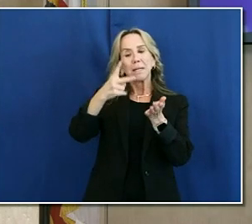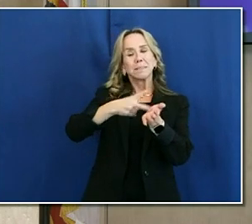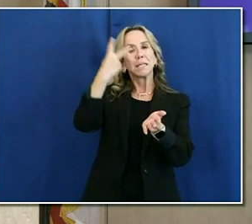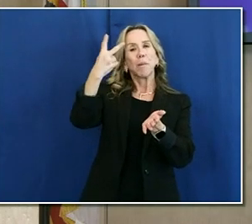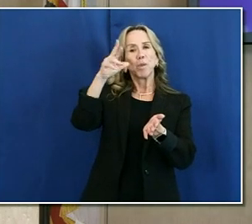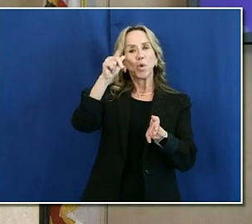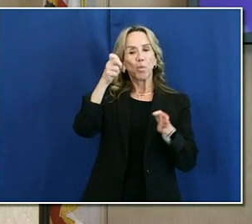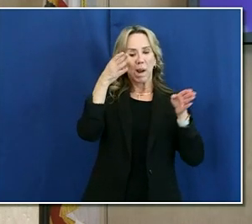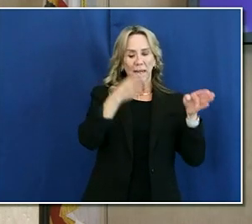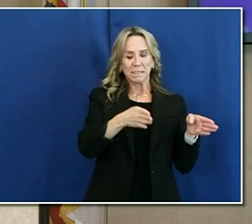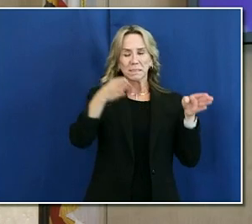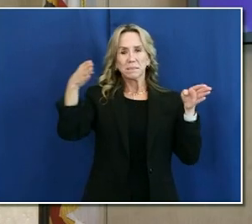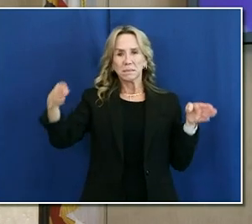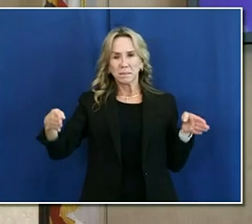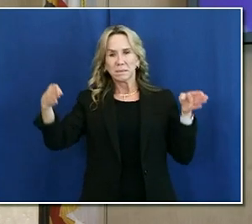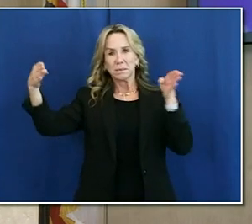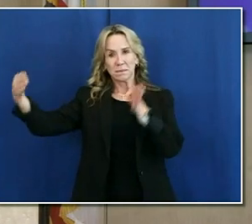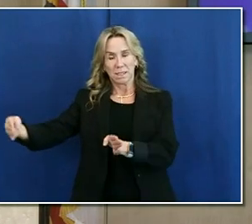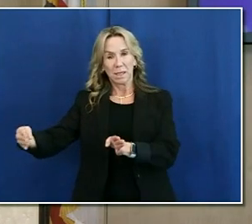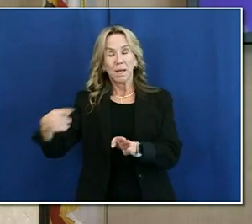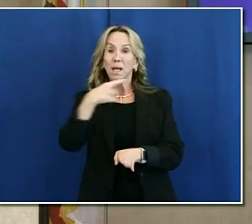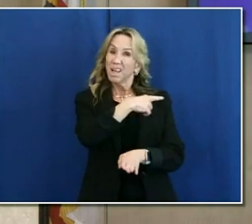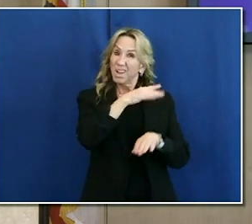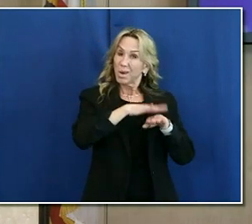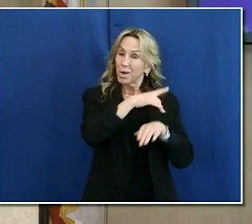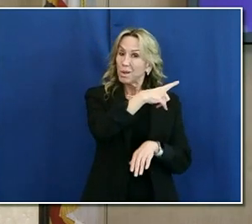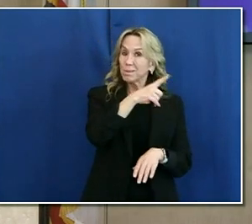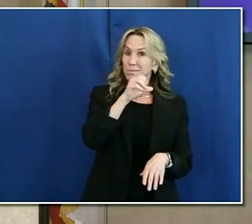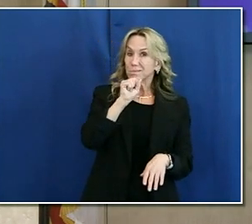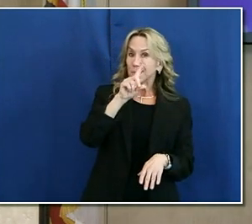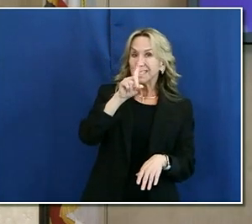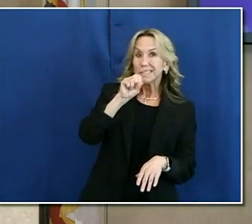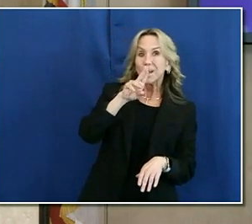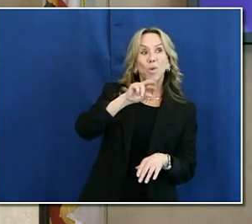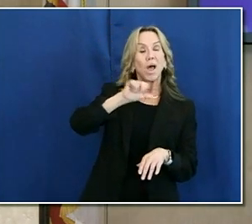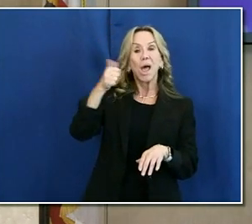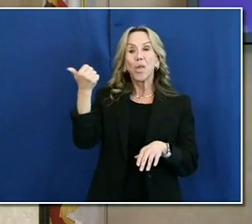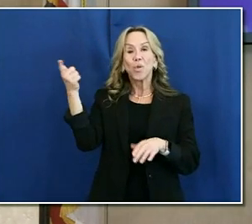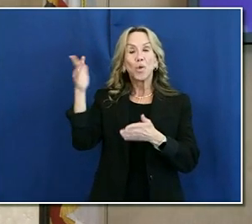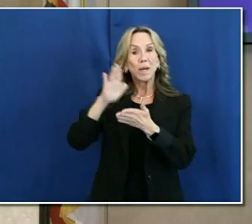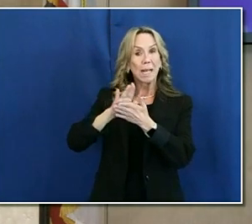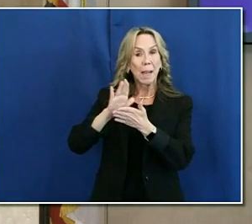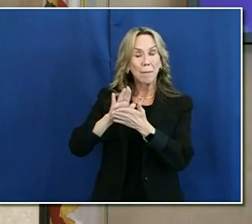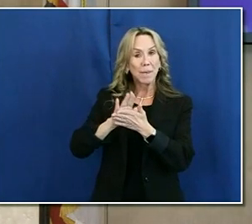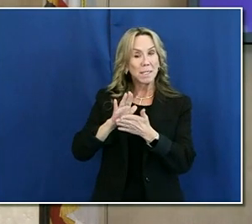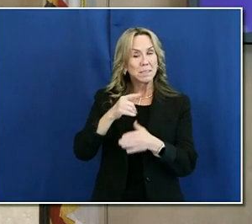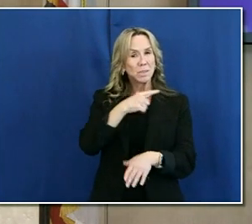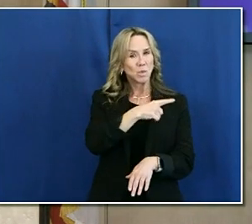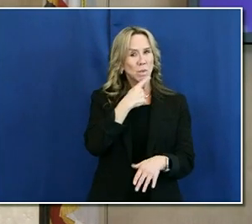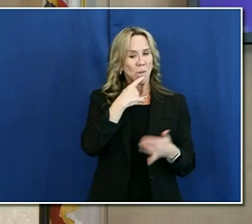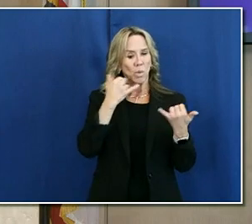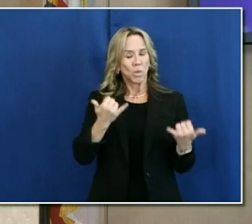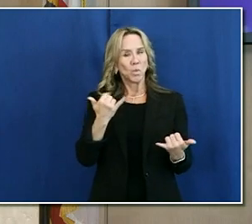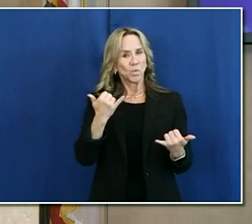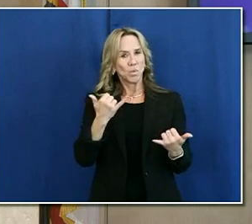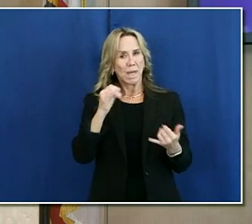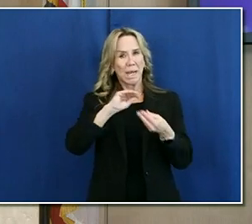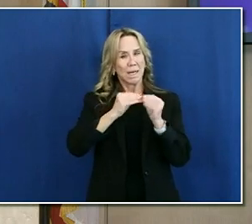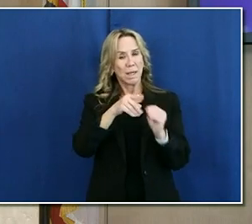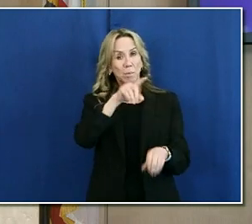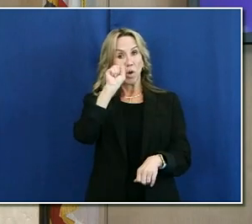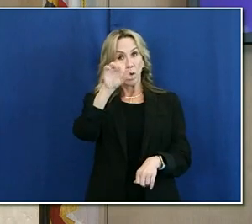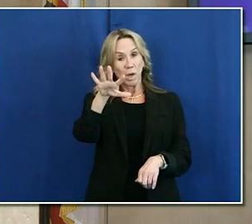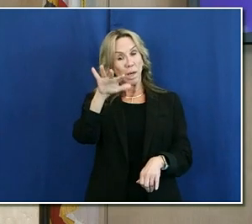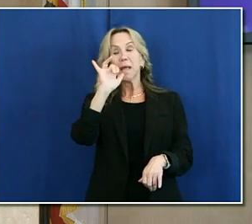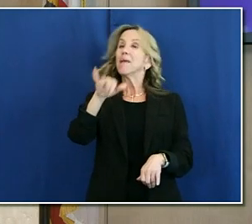the campus-associated cases? And the 64 that you noted today, is that just students, faculty, and staff, or is that